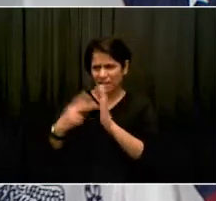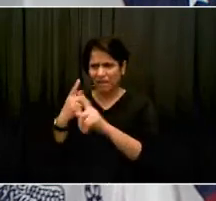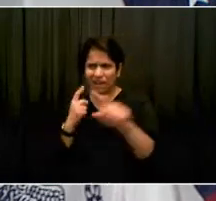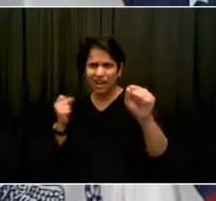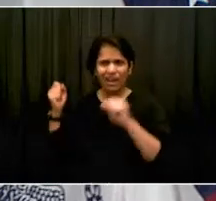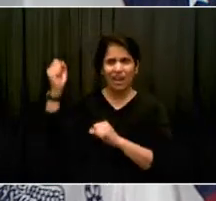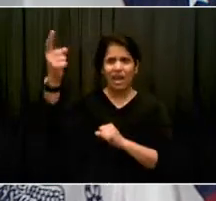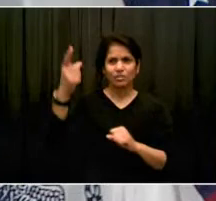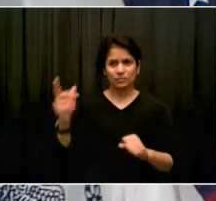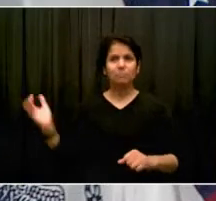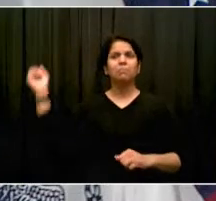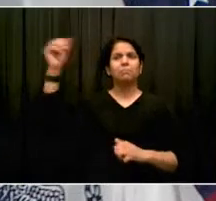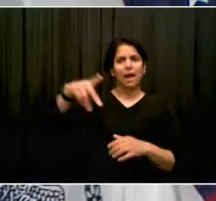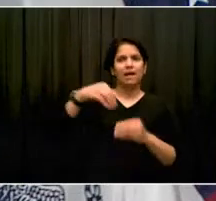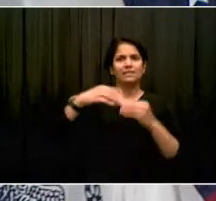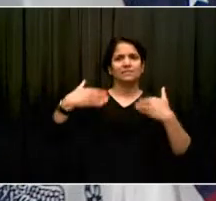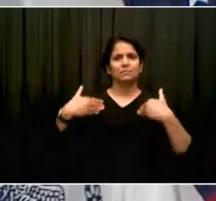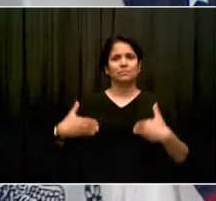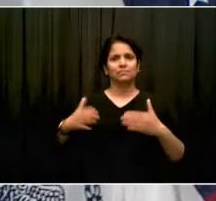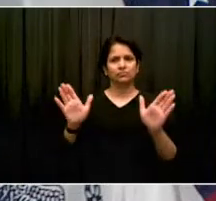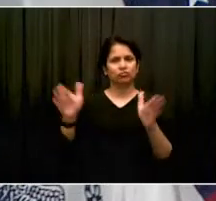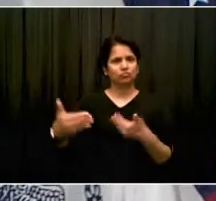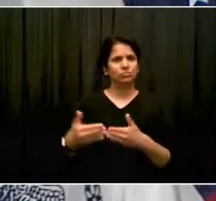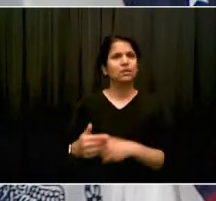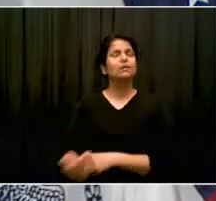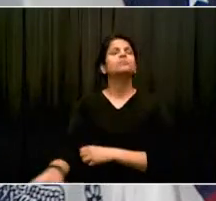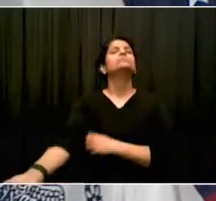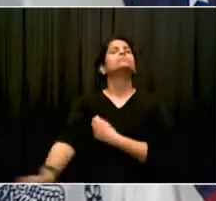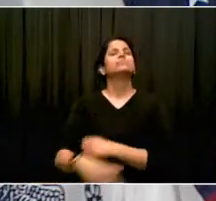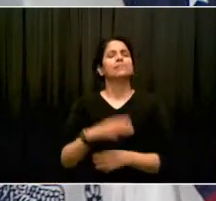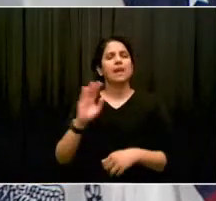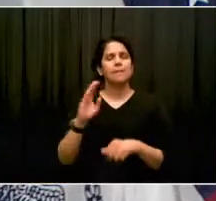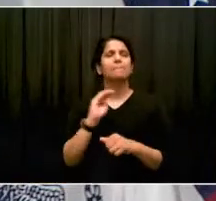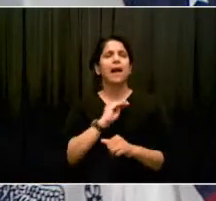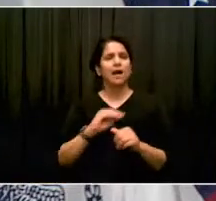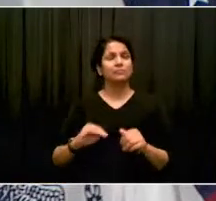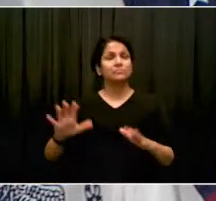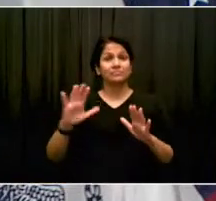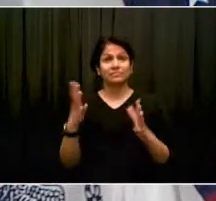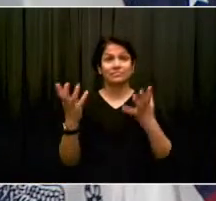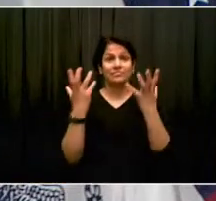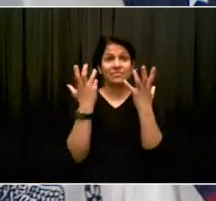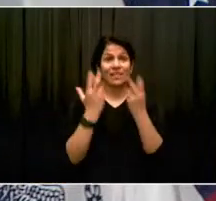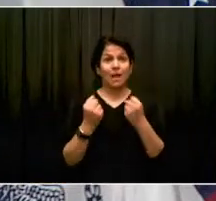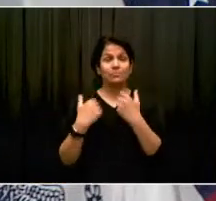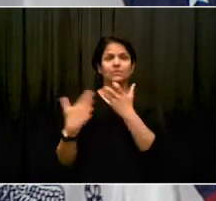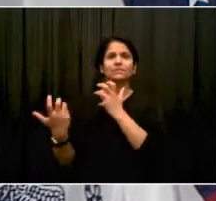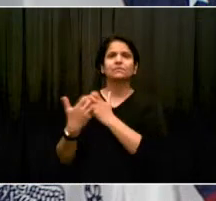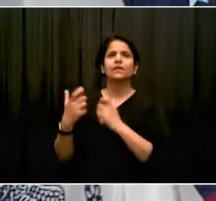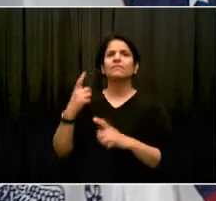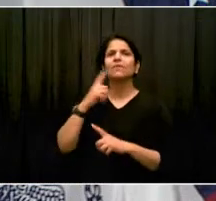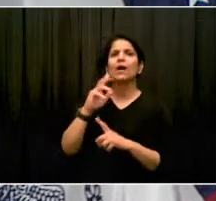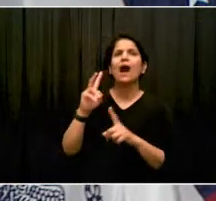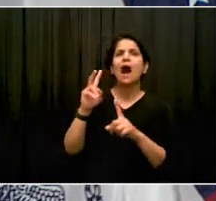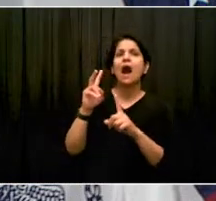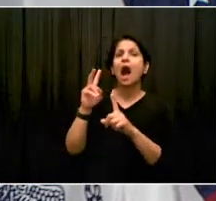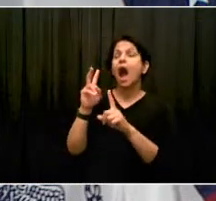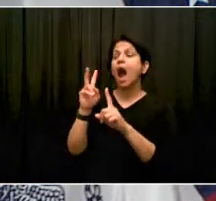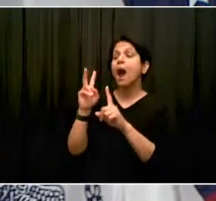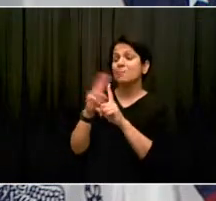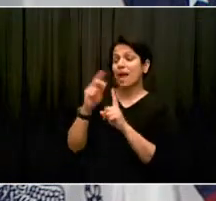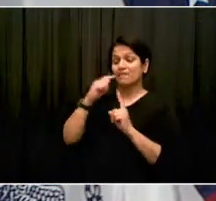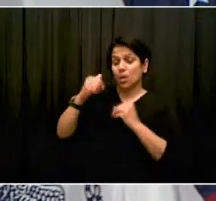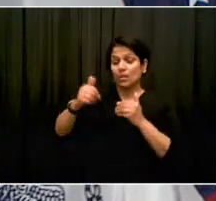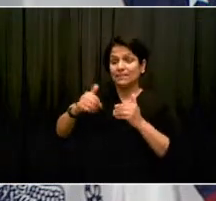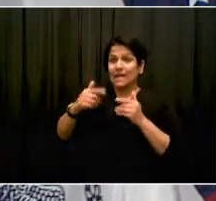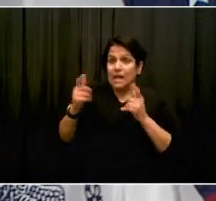a COVID crisis. We are clearly coming out of that crisis. Next school year is a different reality. We'll have a different approach. We'll have